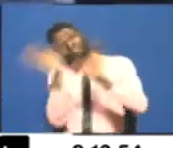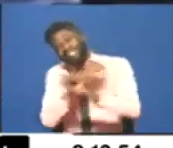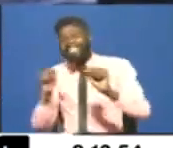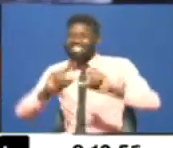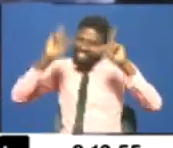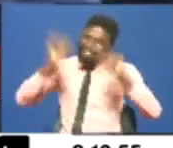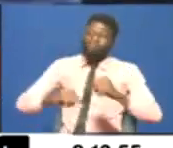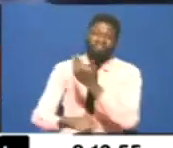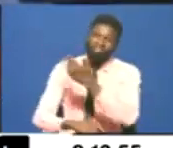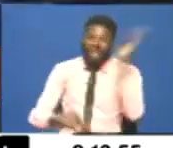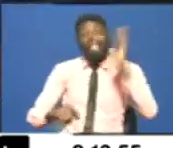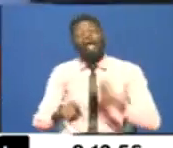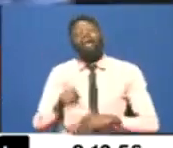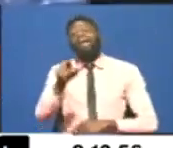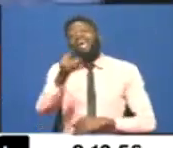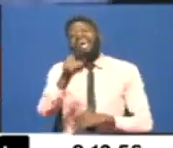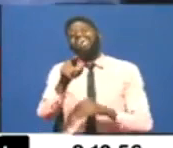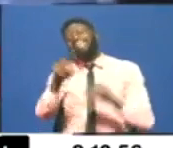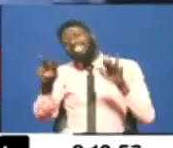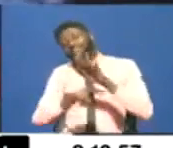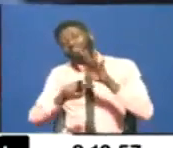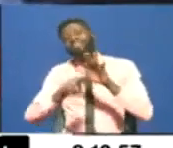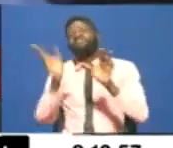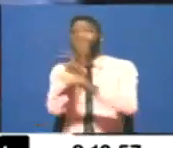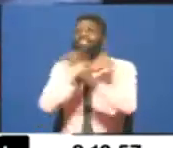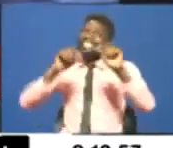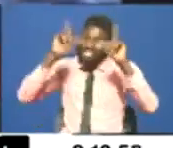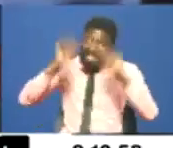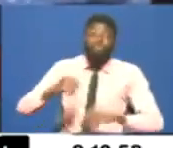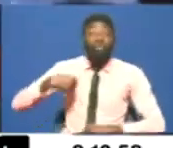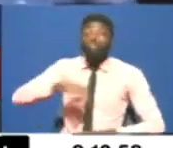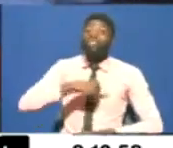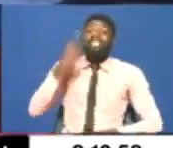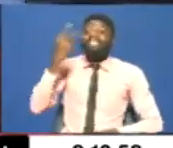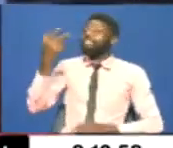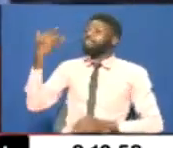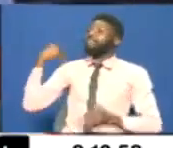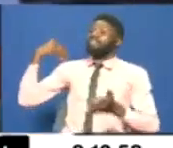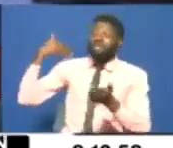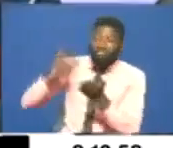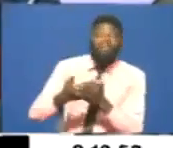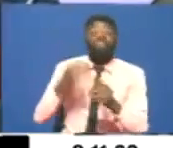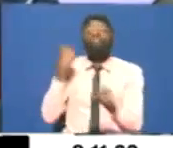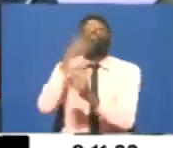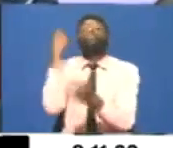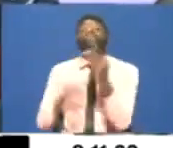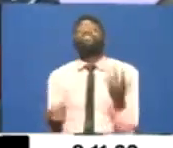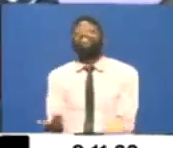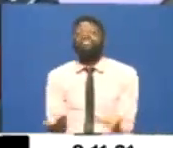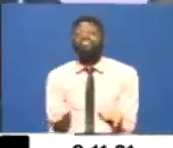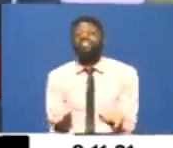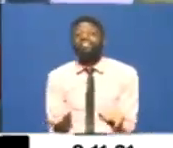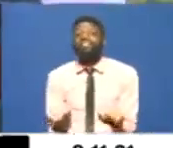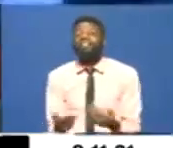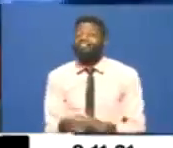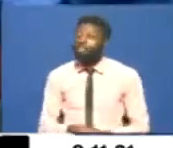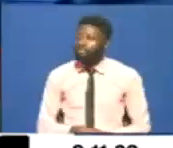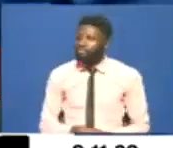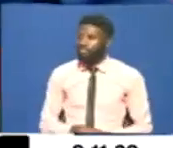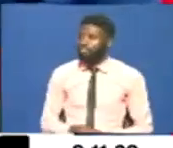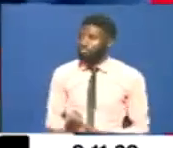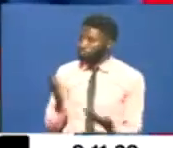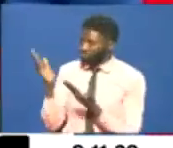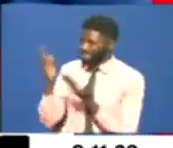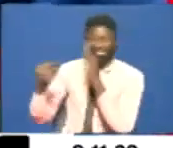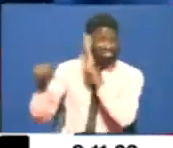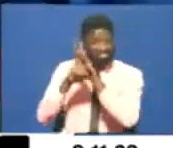kidogo. Kitu kidogo deputy presidency. Tumeona hata wale wamepewa. What have they done with it? And as his allies went after Odinga,